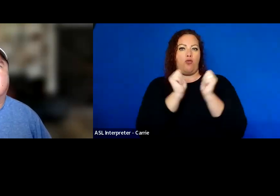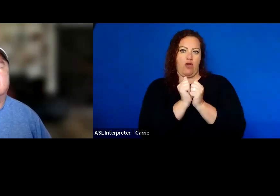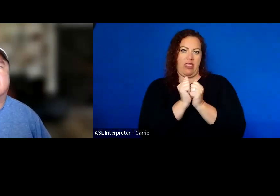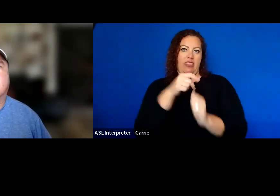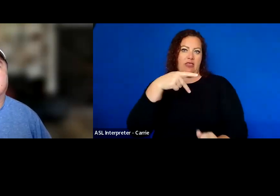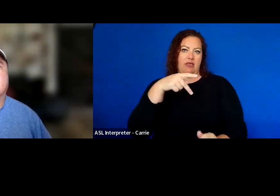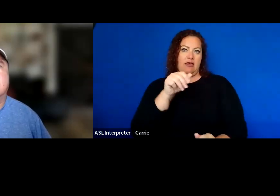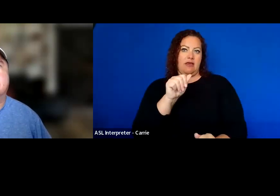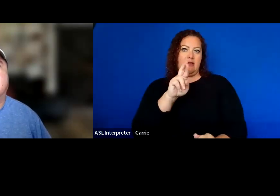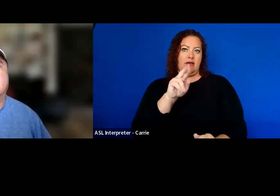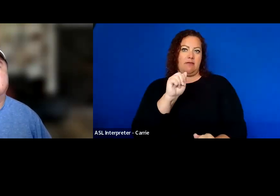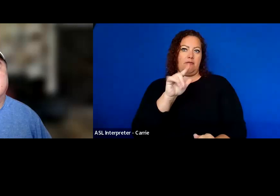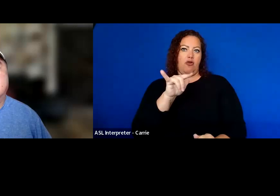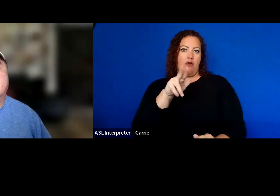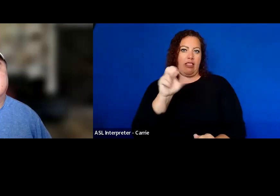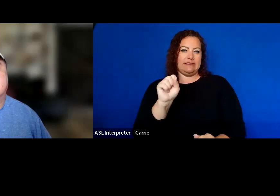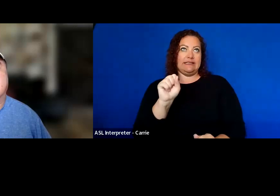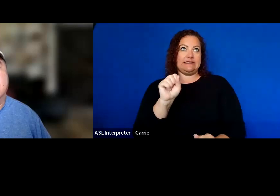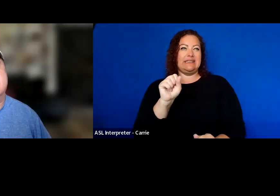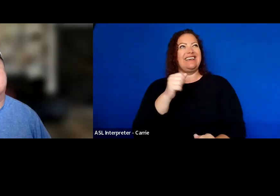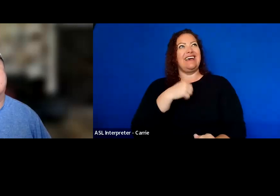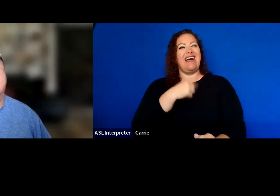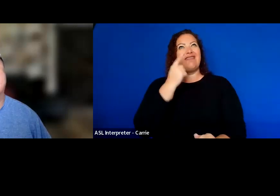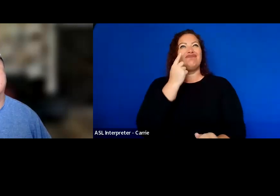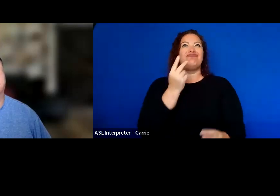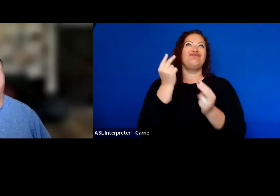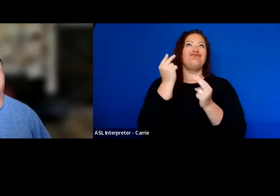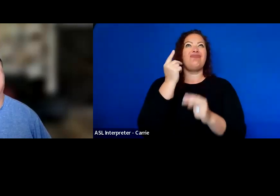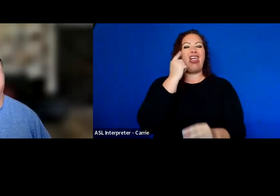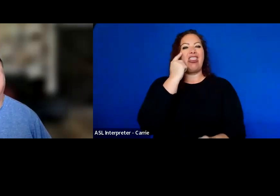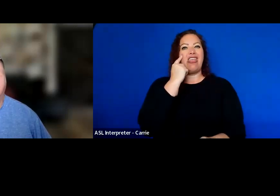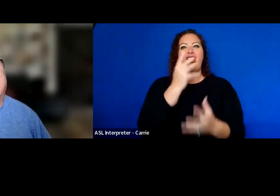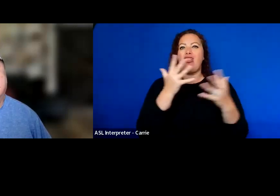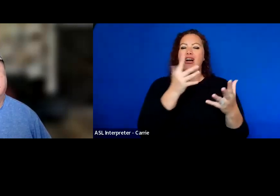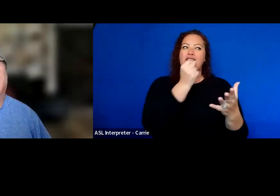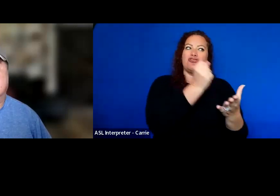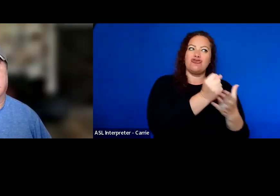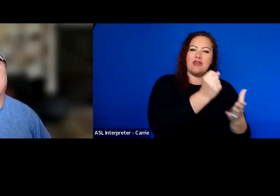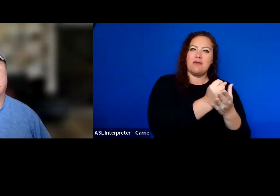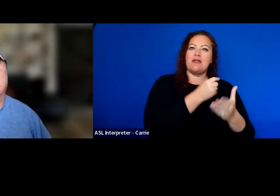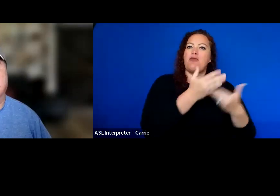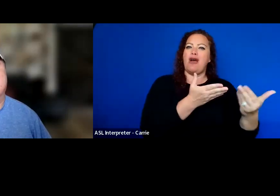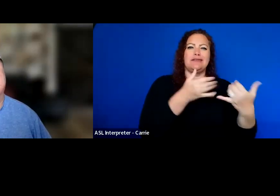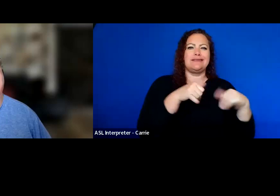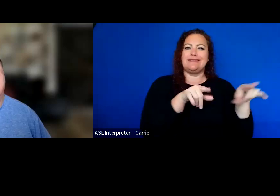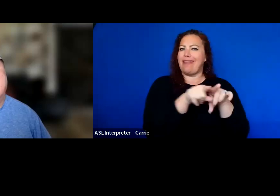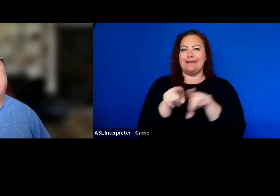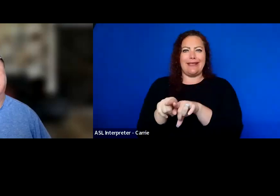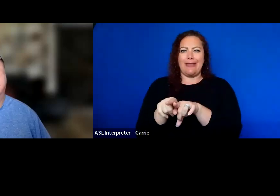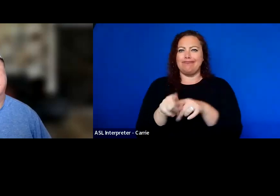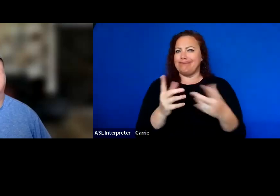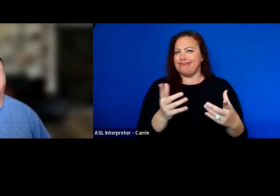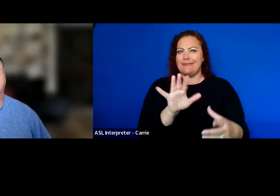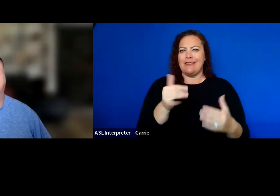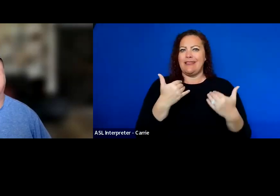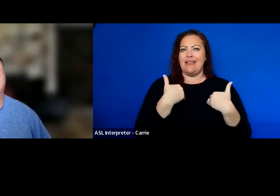in hindsight, when I think about it, a lot of the treatment, the process is still the same. So there's